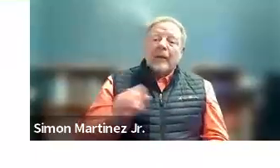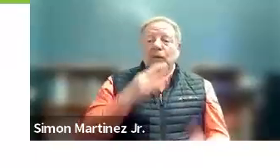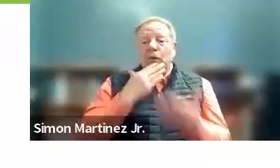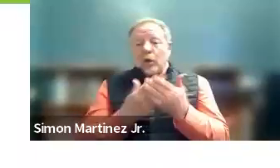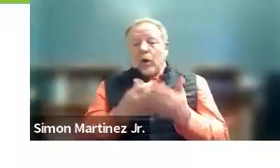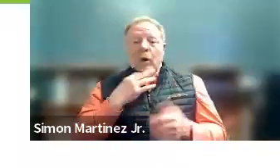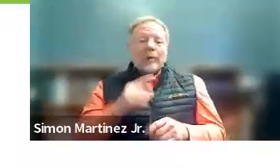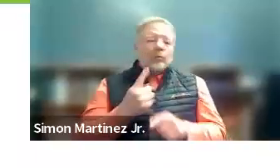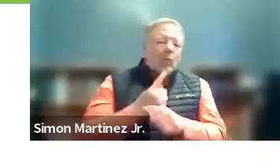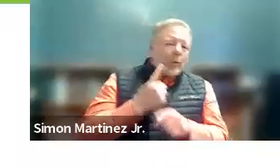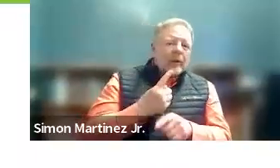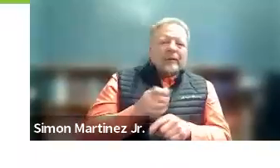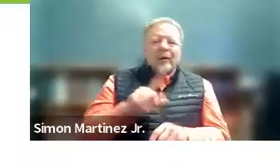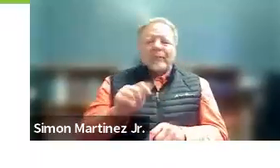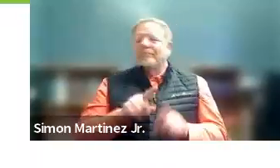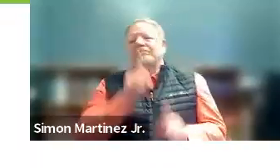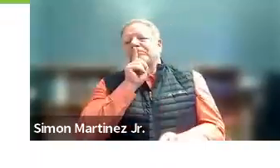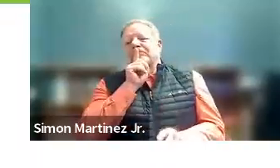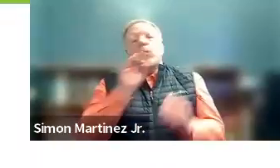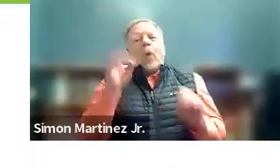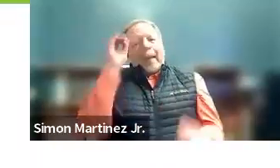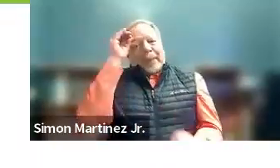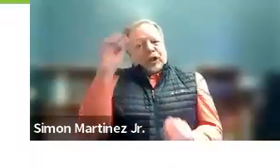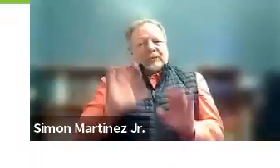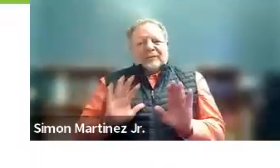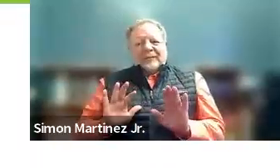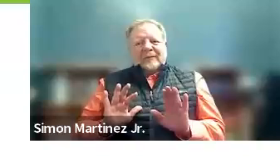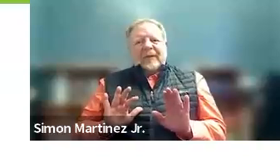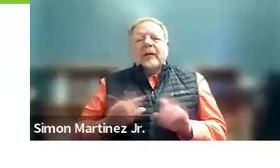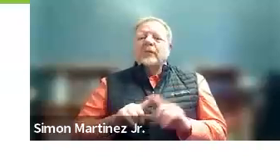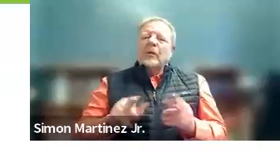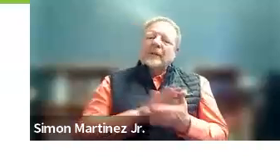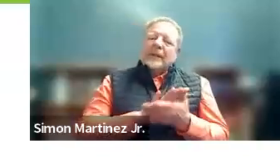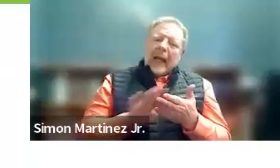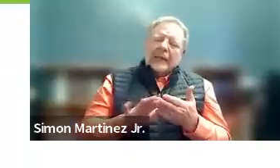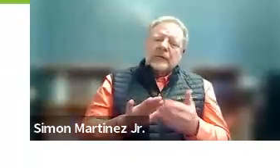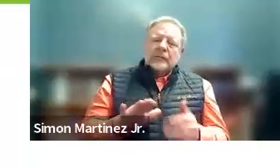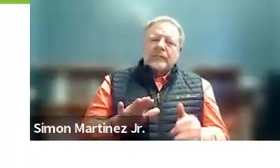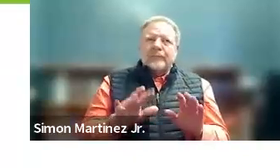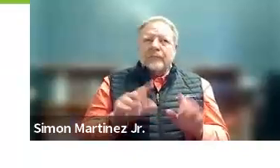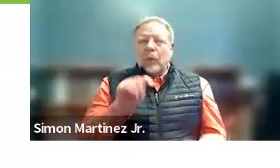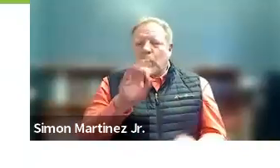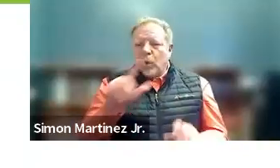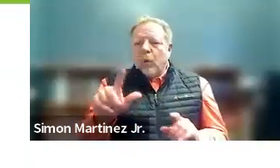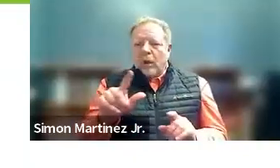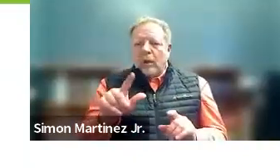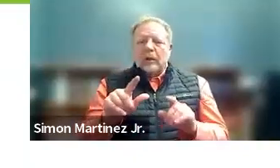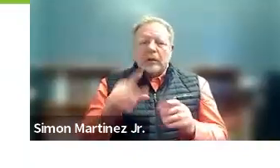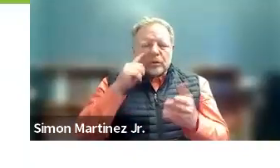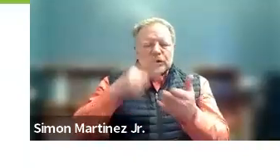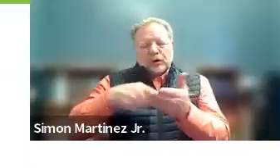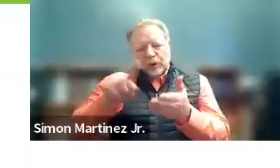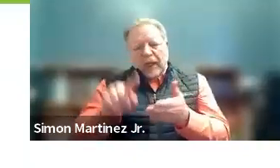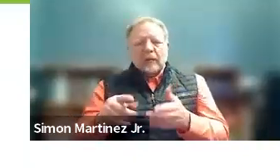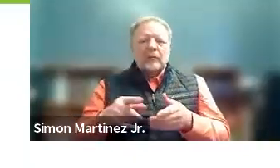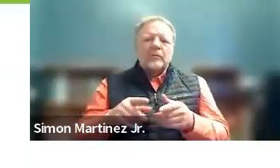good or appropriate alt text, not yet. So sometimes it's a nice uh, check, right?